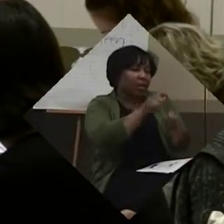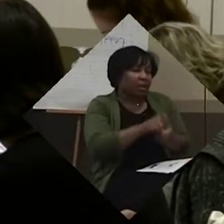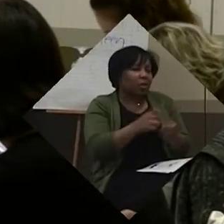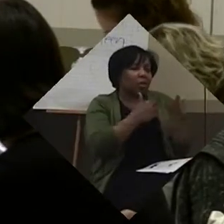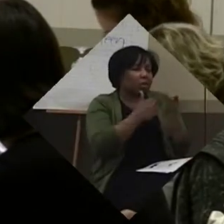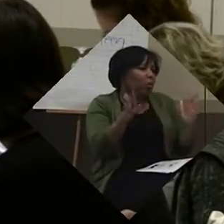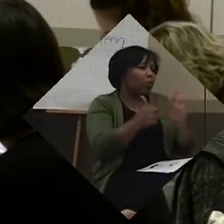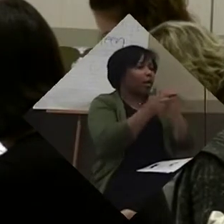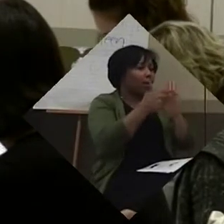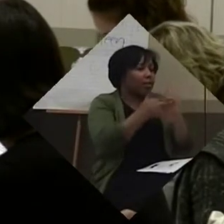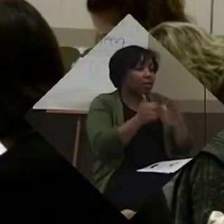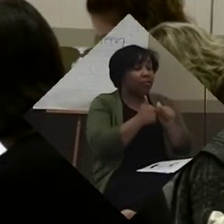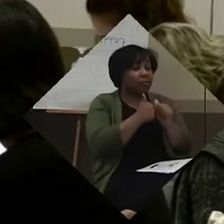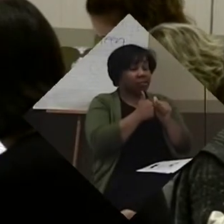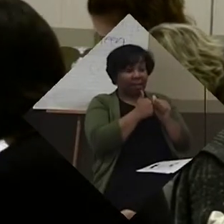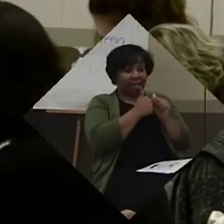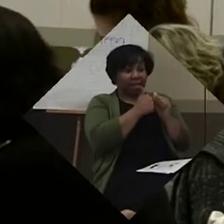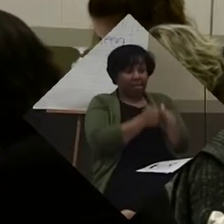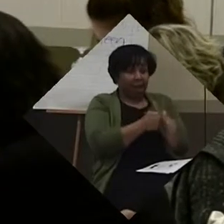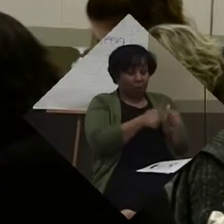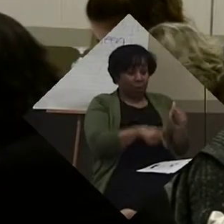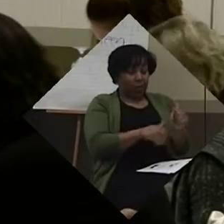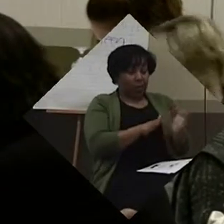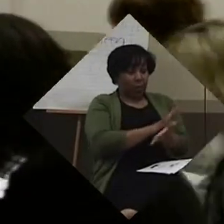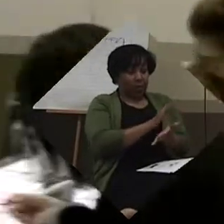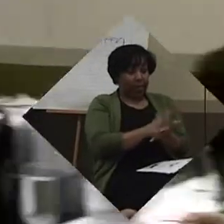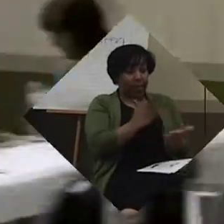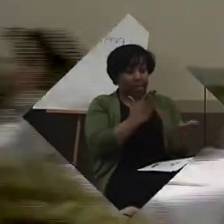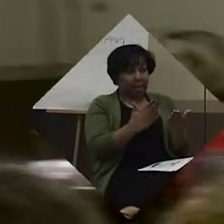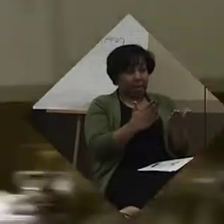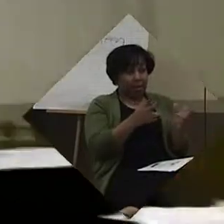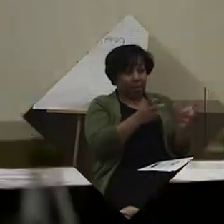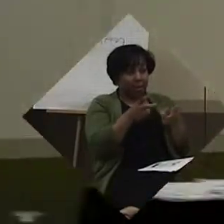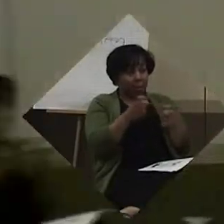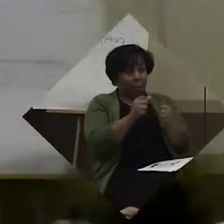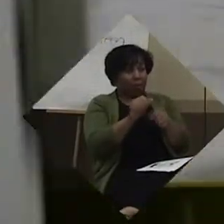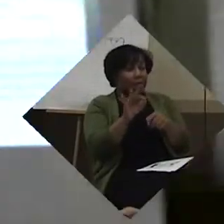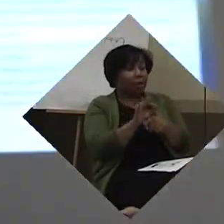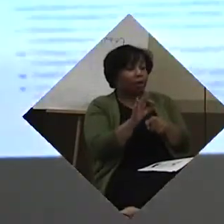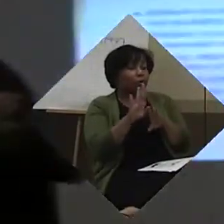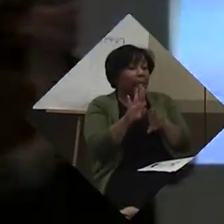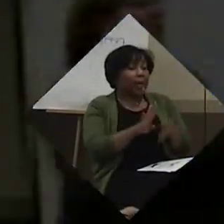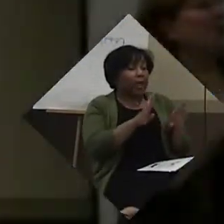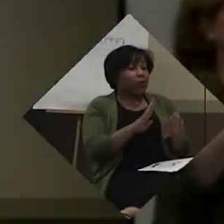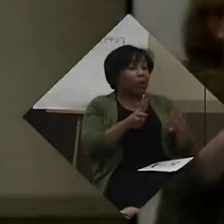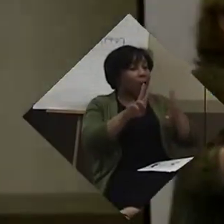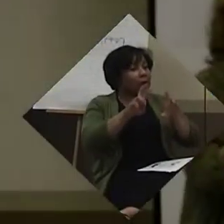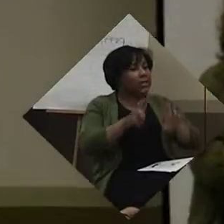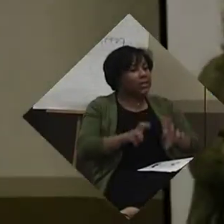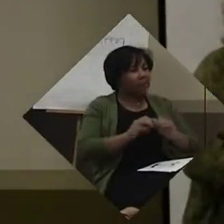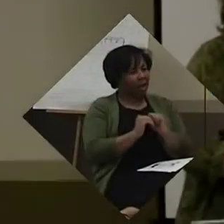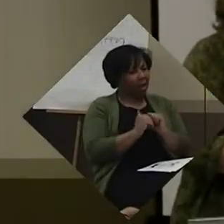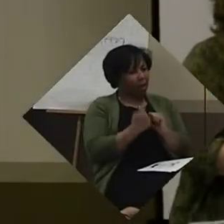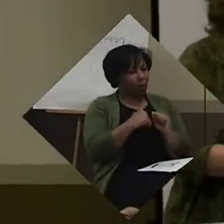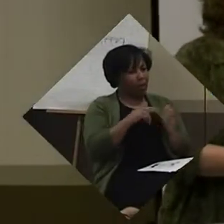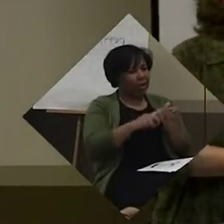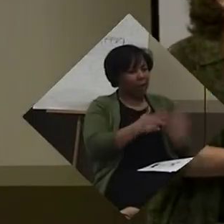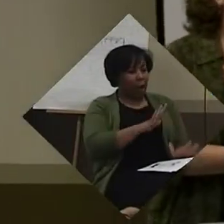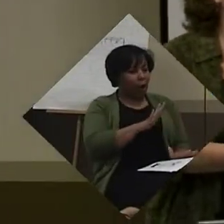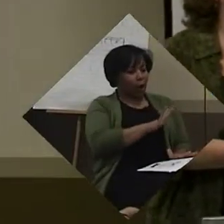Okay, following the format that maybe you'd plug into the functional behavioral assessment, how would we define